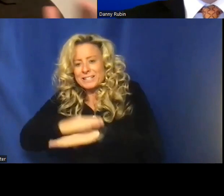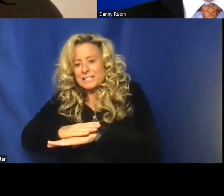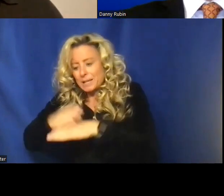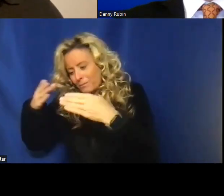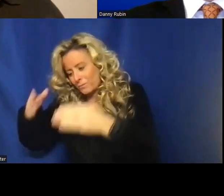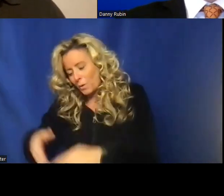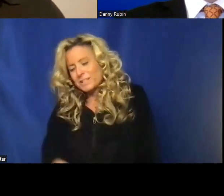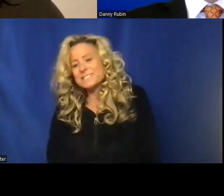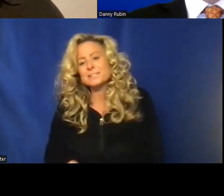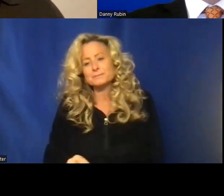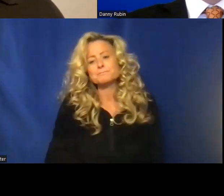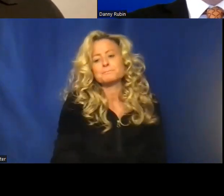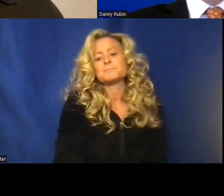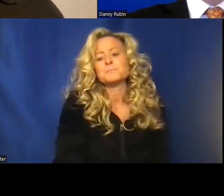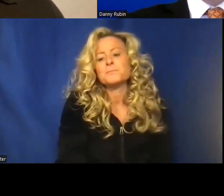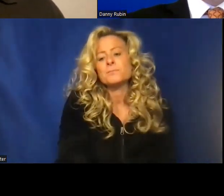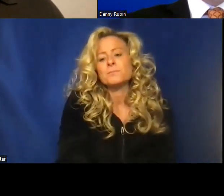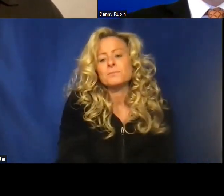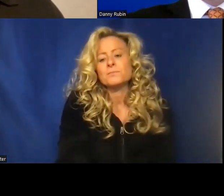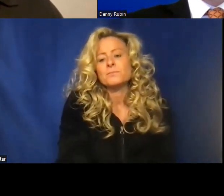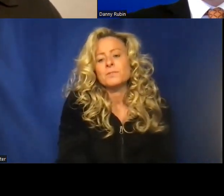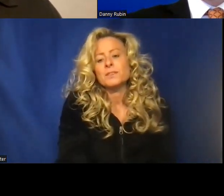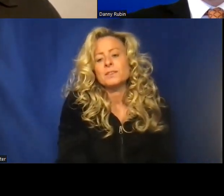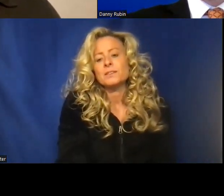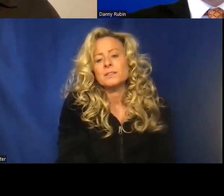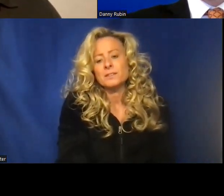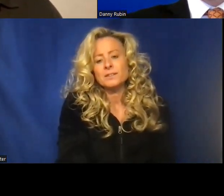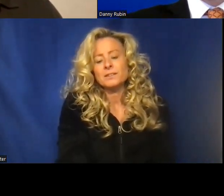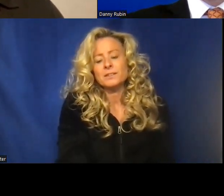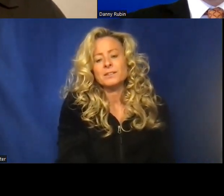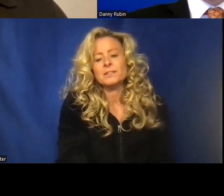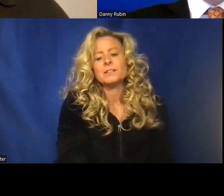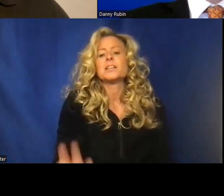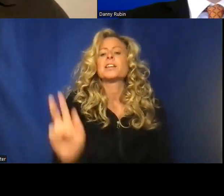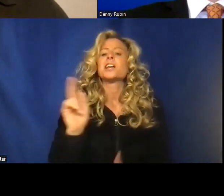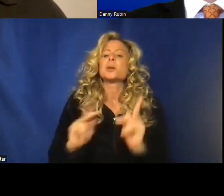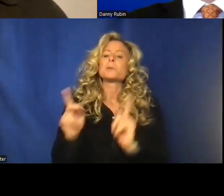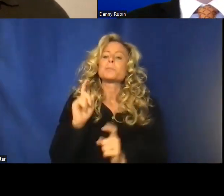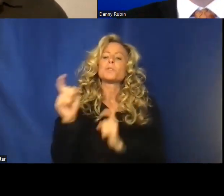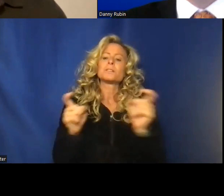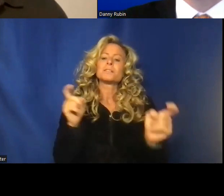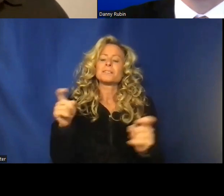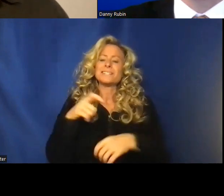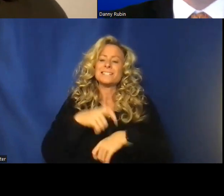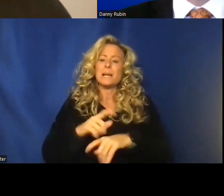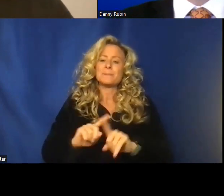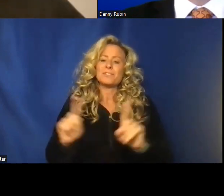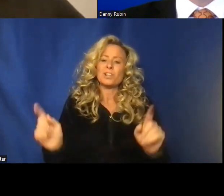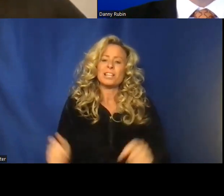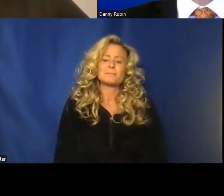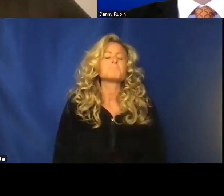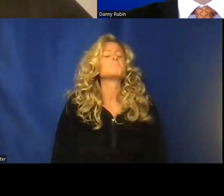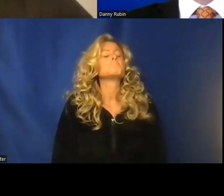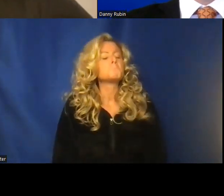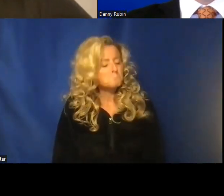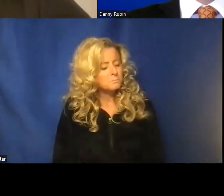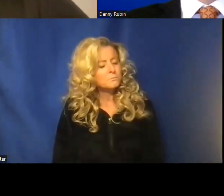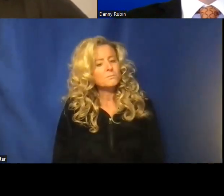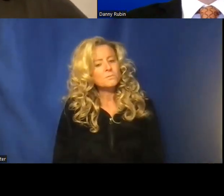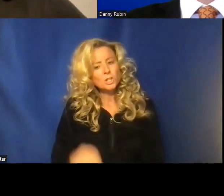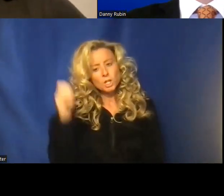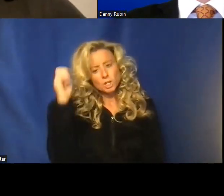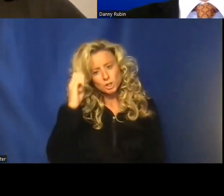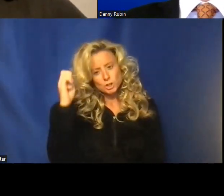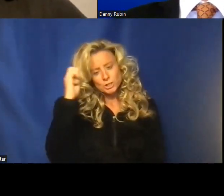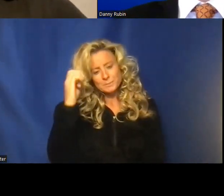think people, they allocate time a little bit differently, I'd say. Yeah, I think the Europeans have